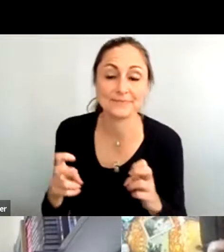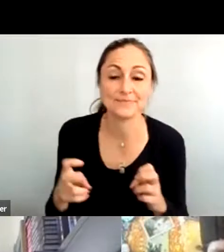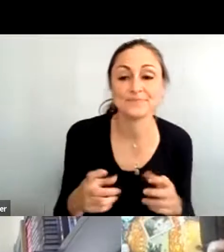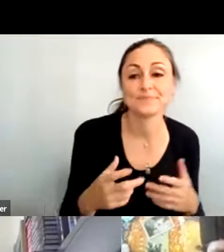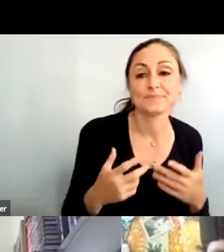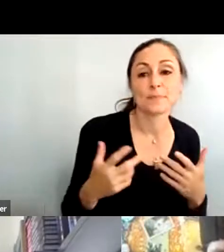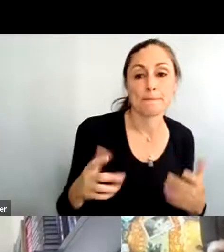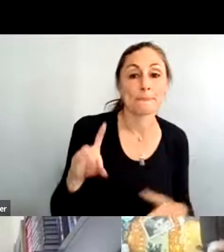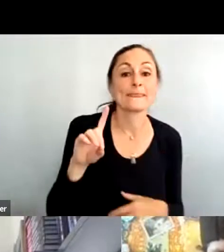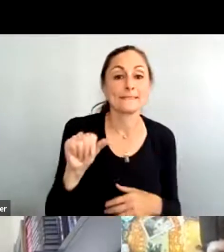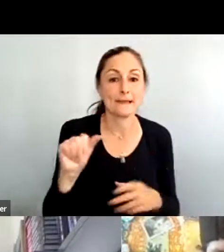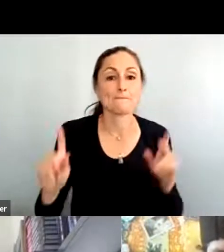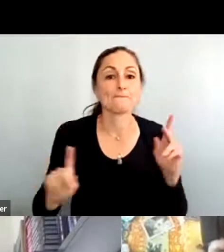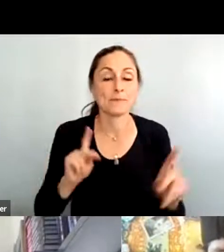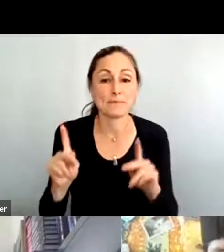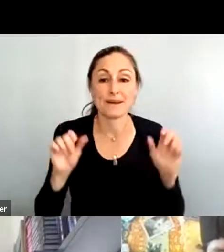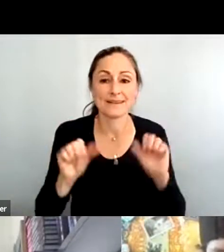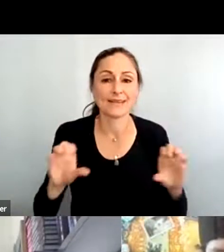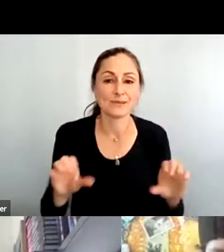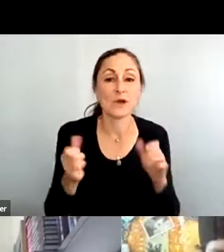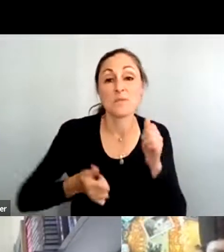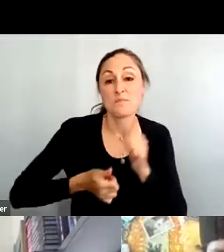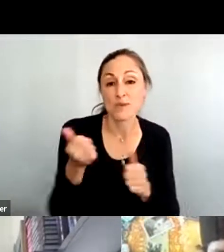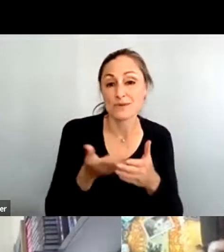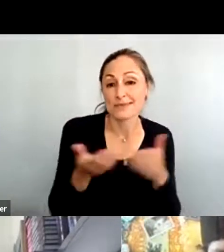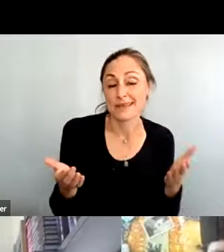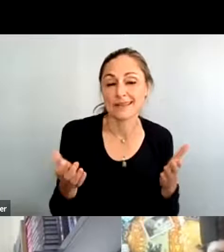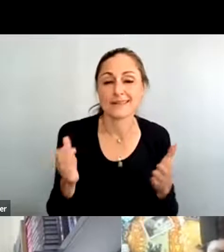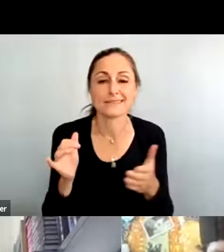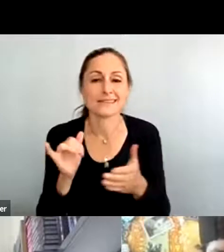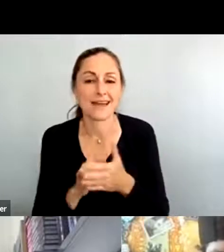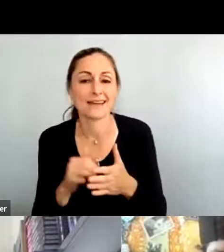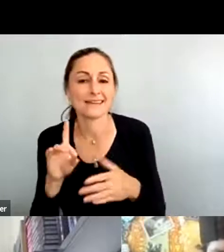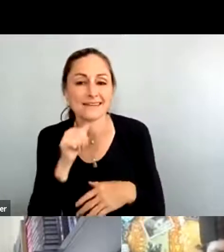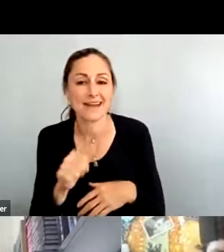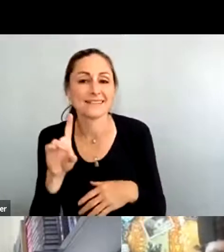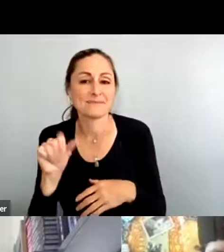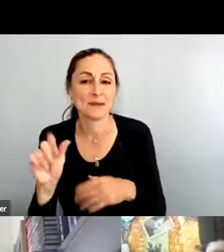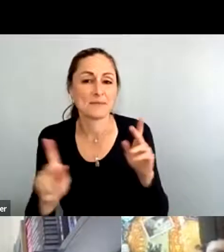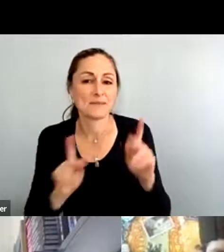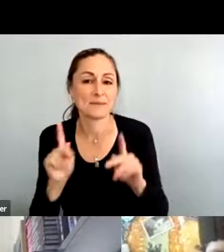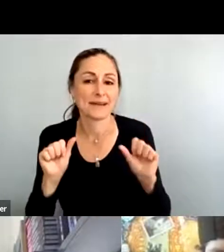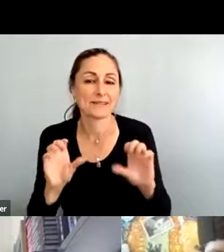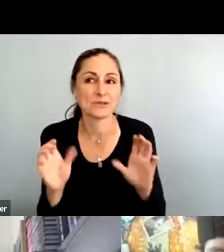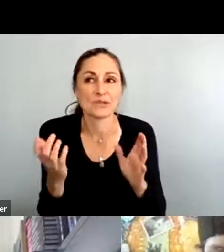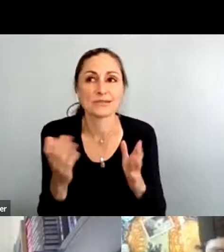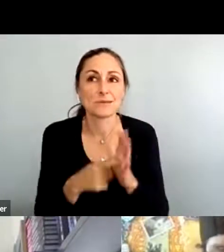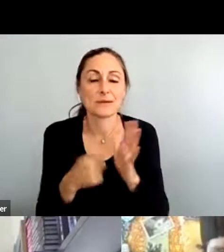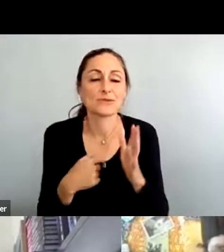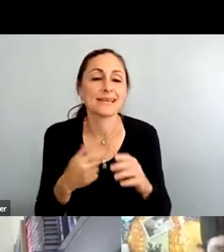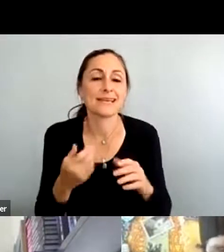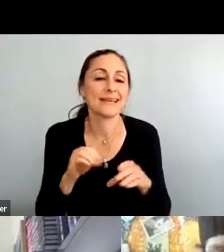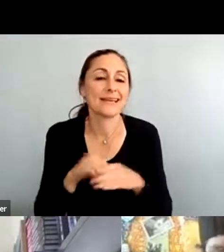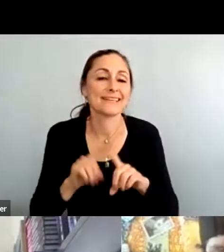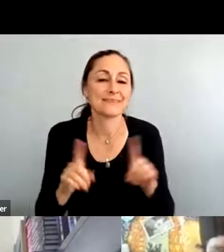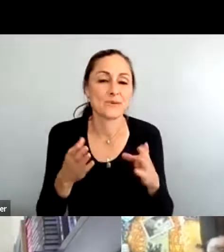that disabled people can do most things that non-disabled people can do, sometimes just in a different way.